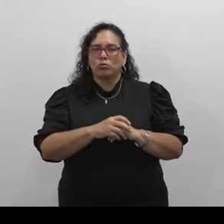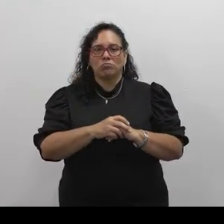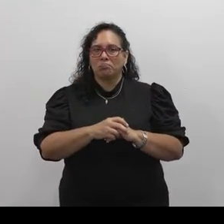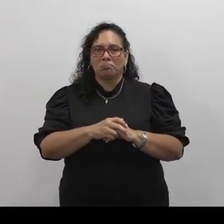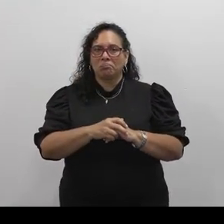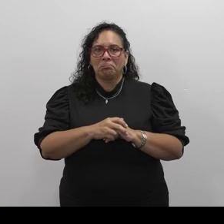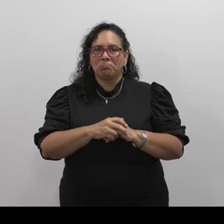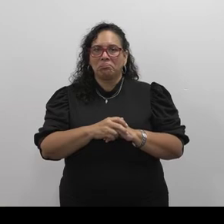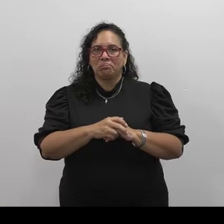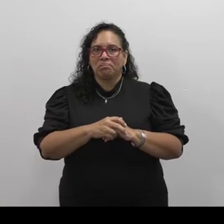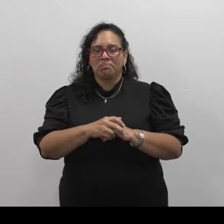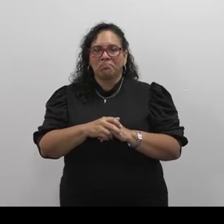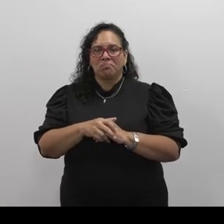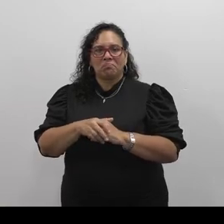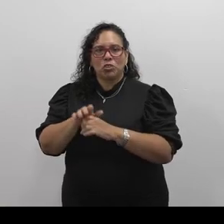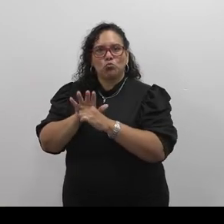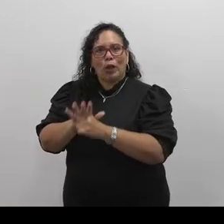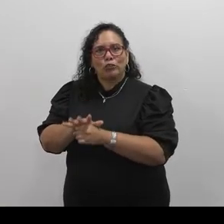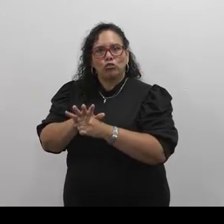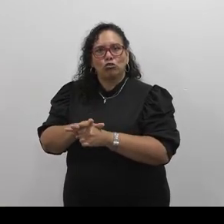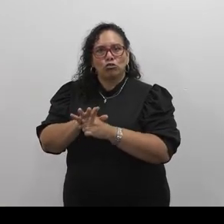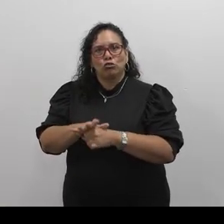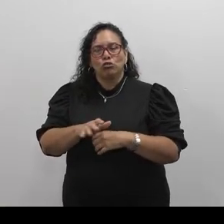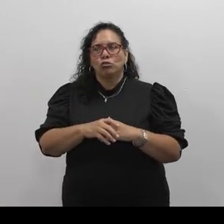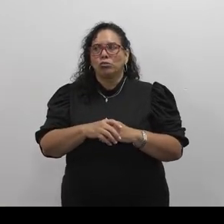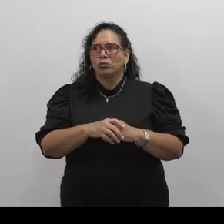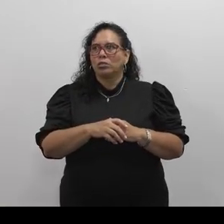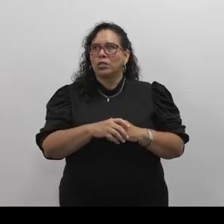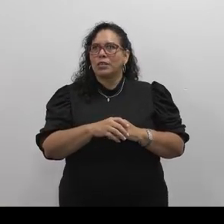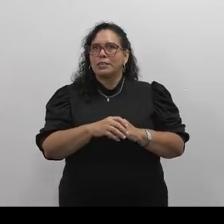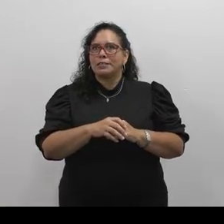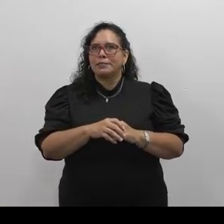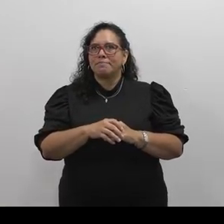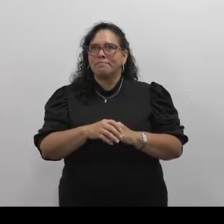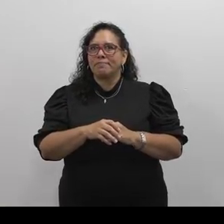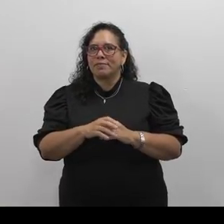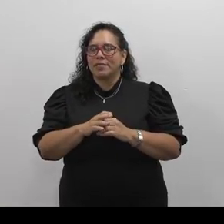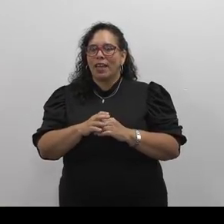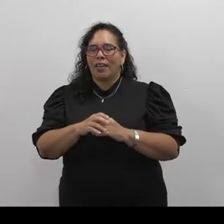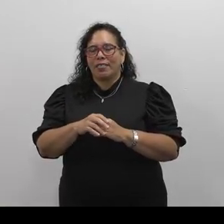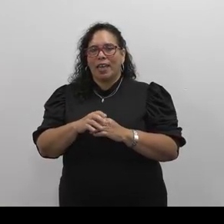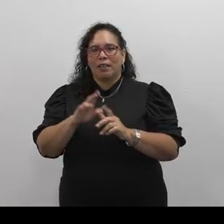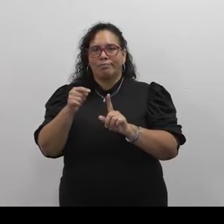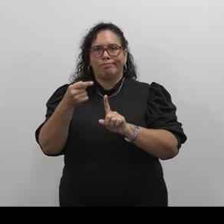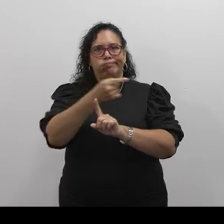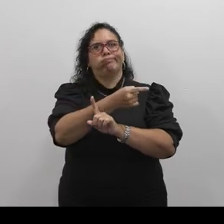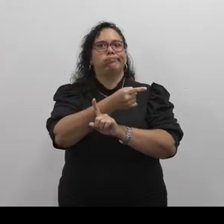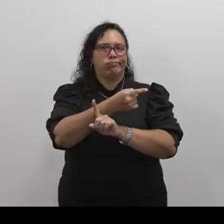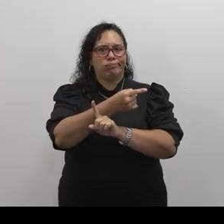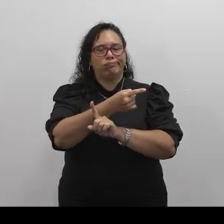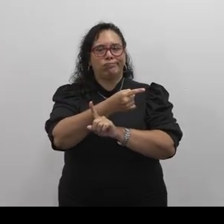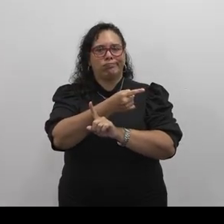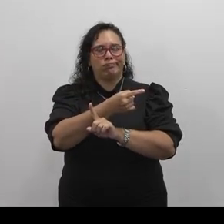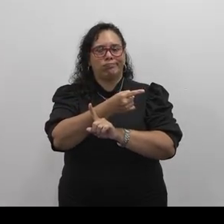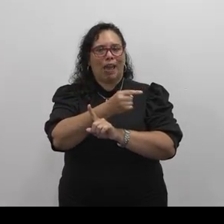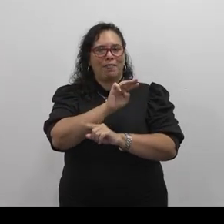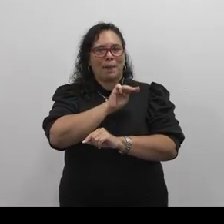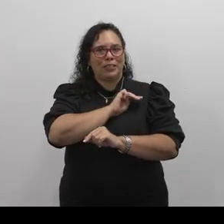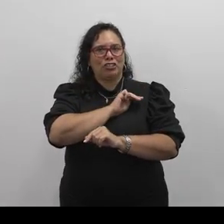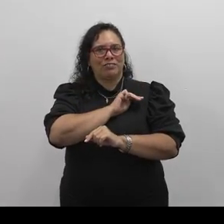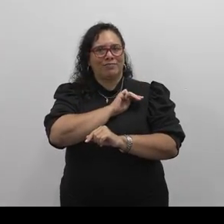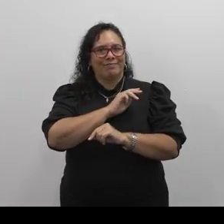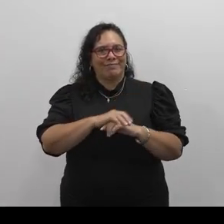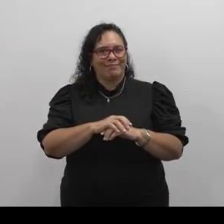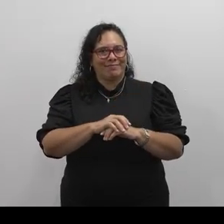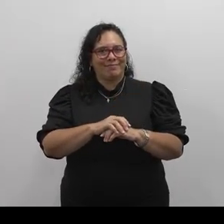There are pressures and a getting off the mission of the school district that folks who weigh in on the work of a school district don't